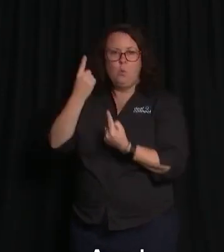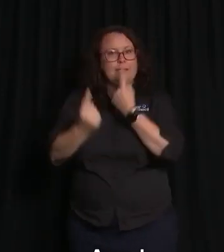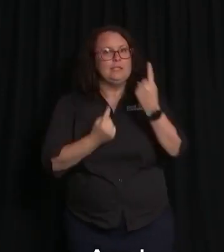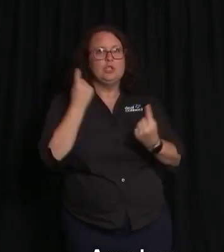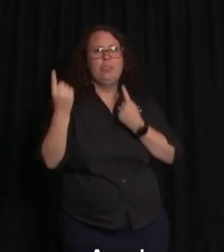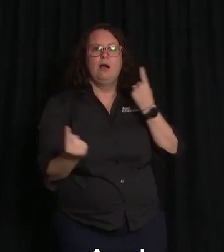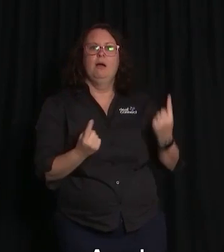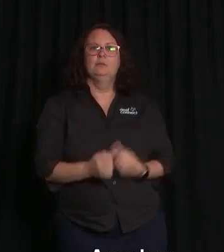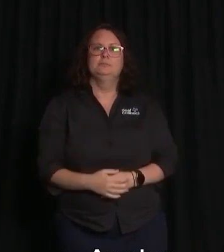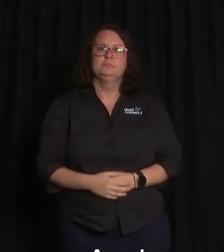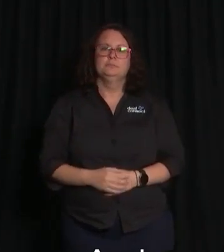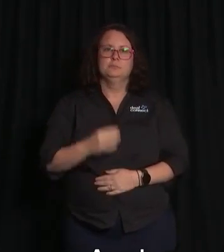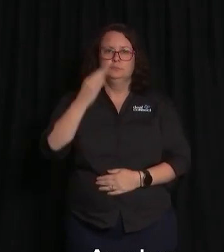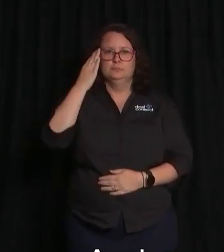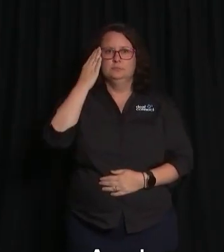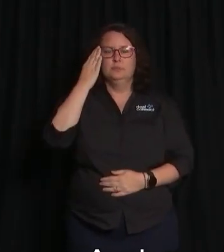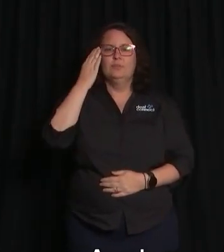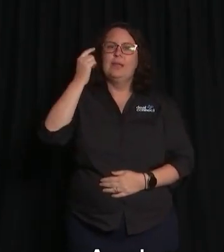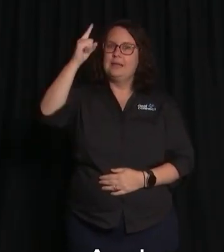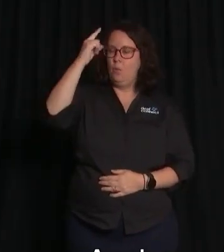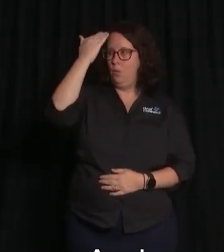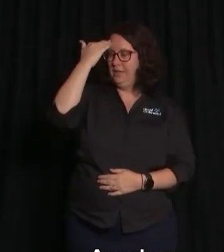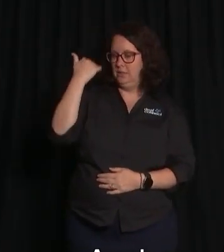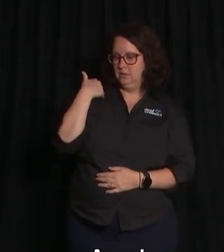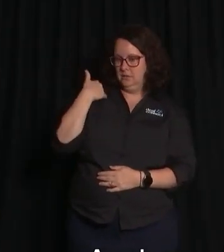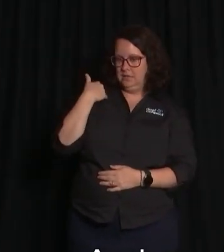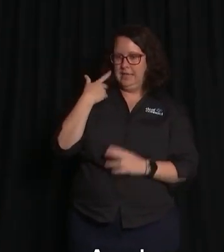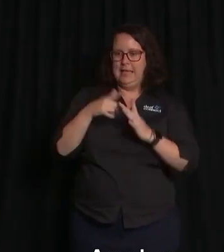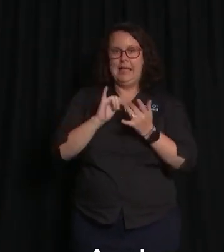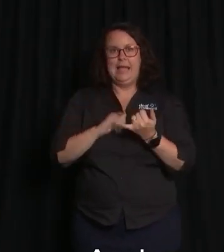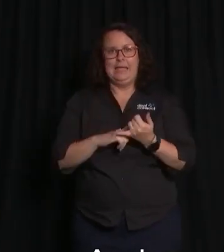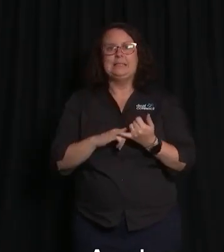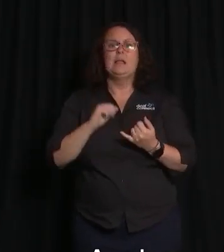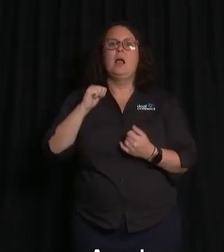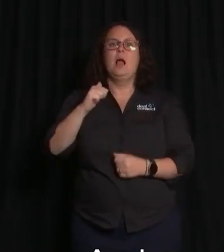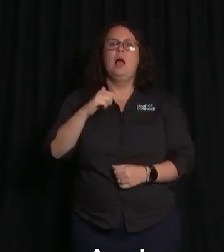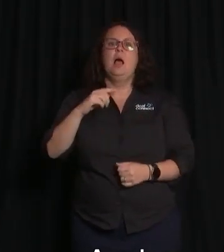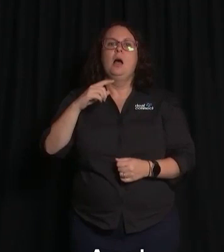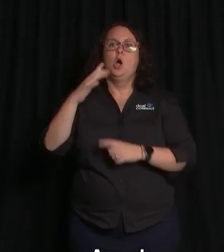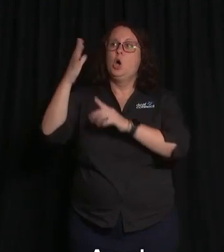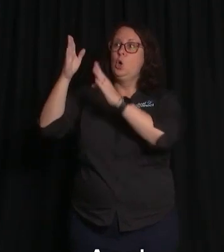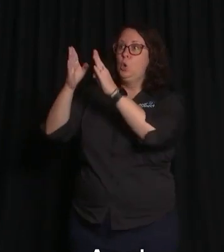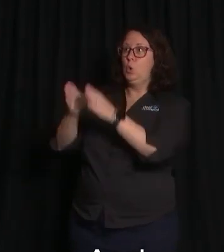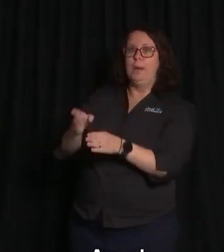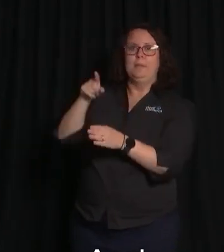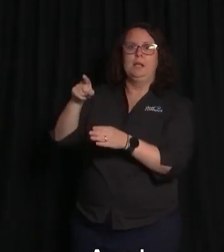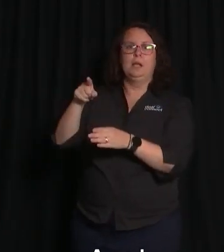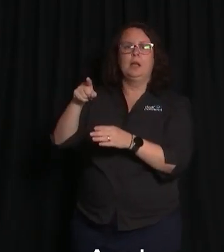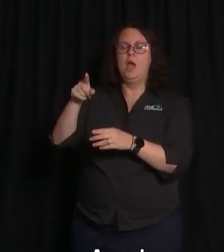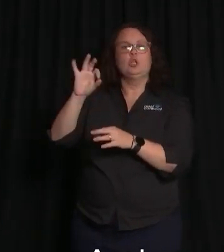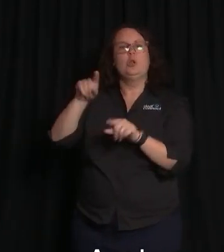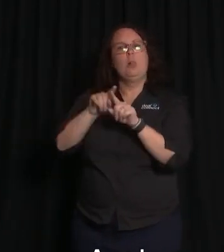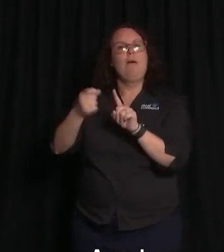of the greatest challenges we face as progressives and change makers is humankind's dangerous and persistent inability to learn the lessons of the